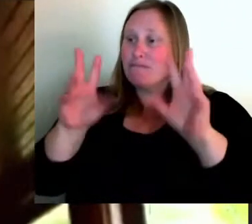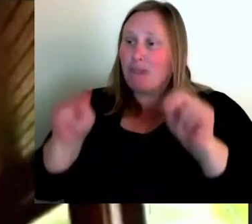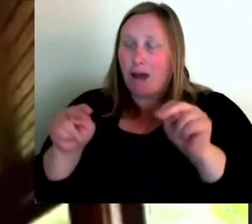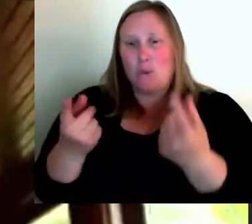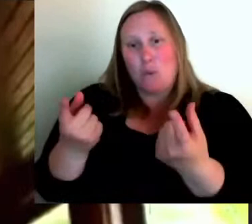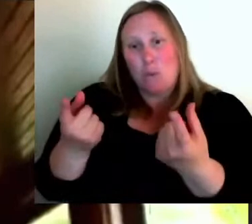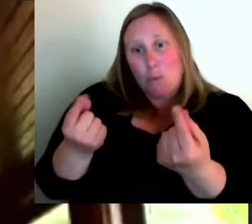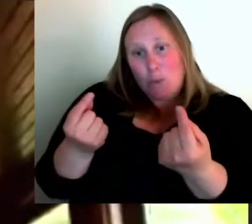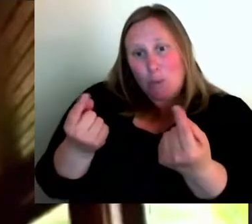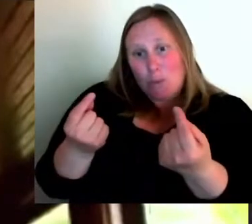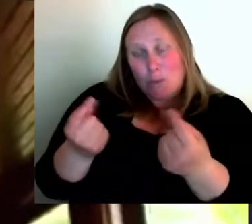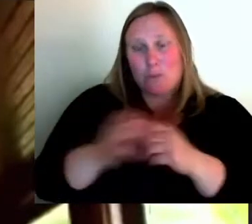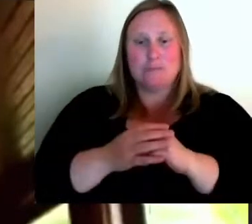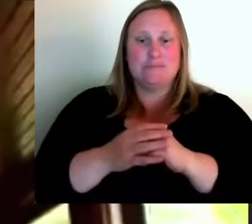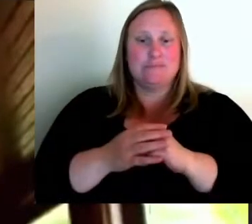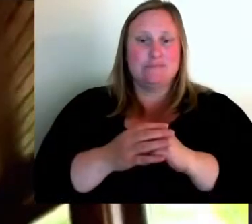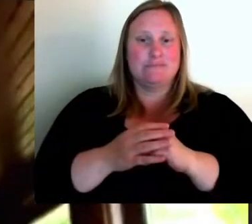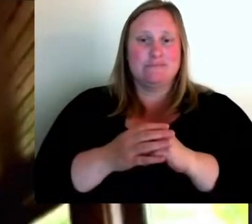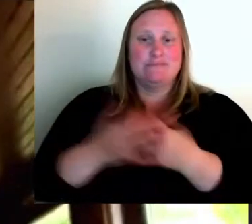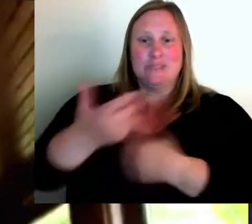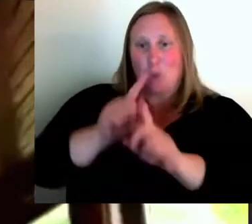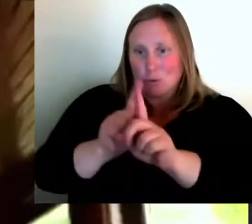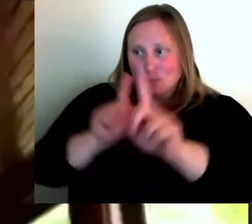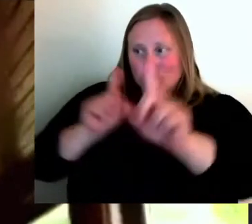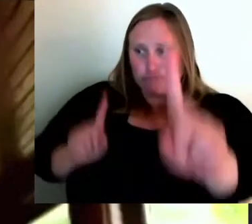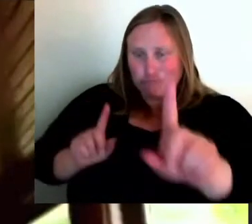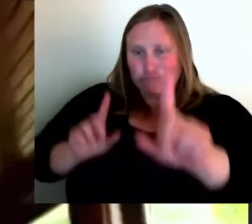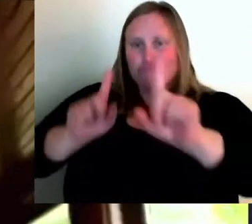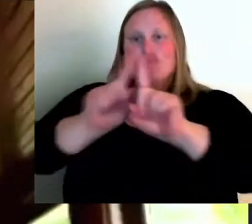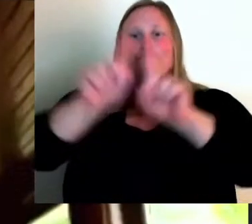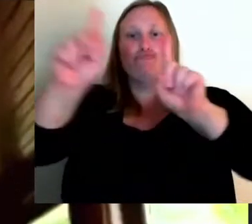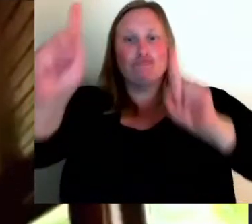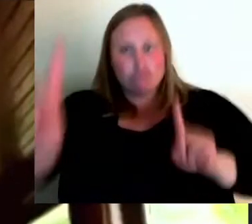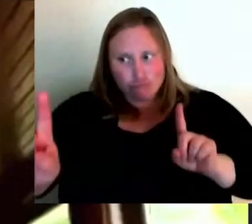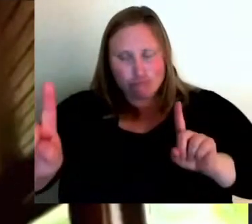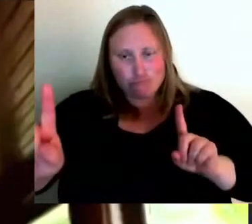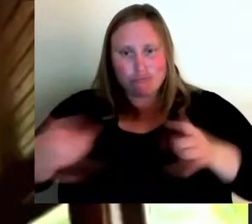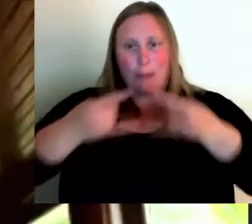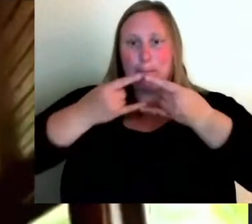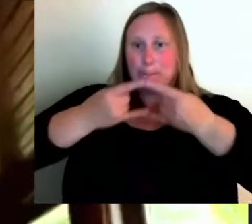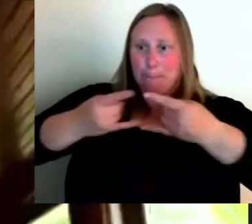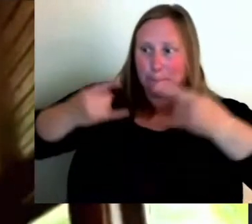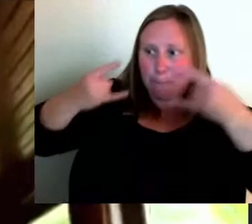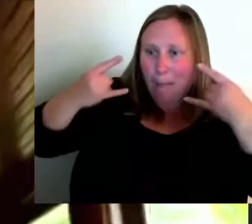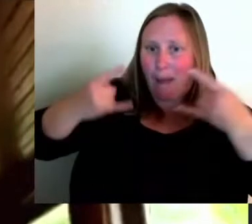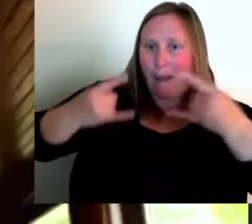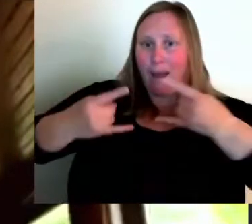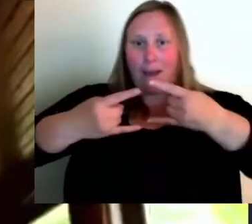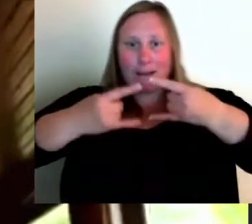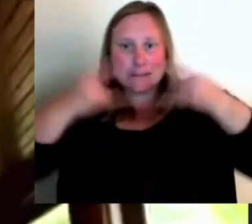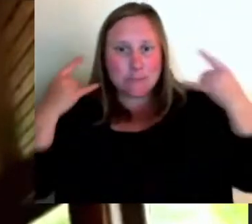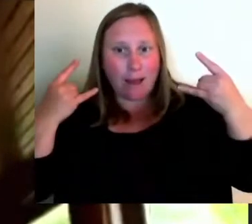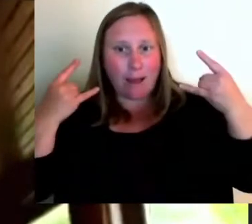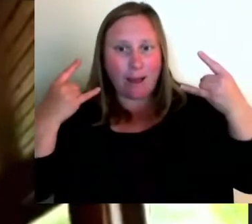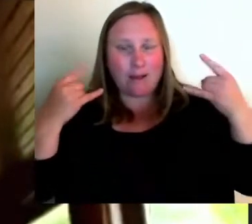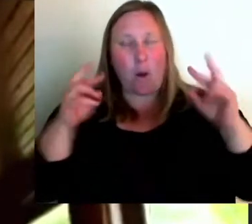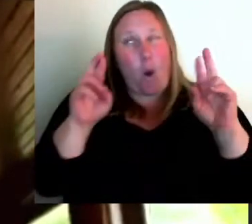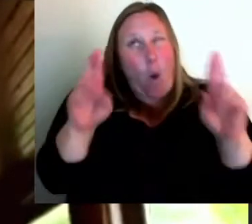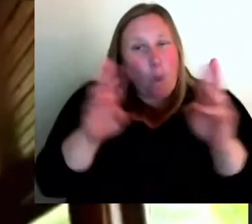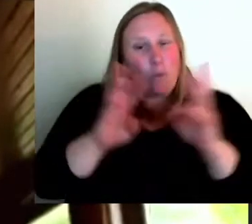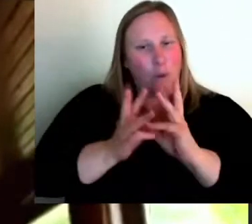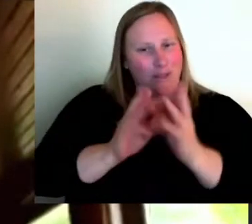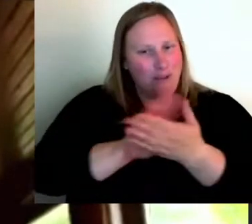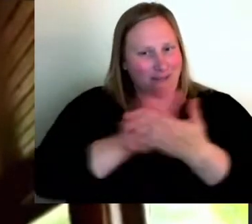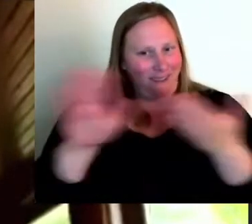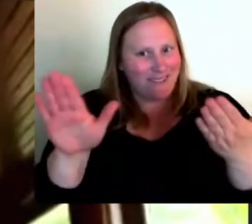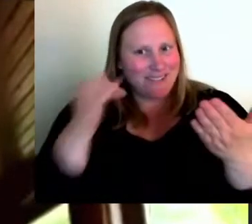to maintain social distancing, wear masks if you're in crowd, and particularly this weekend, hopefully the weather will be nice. Gather